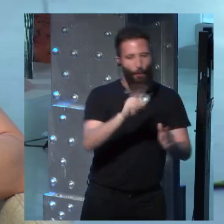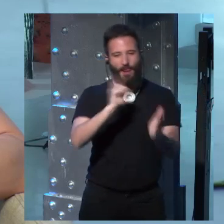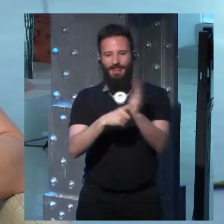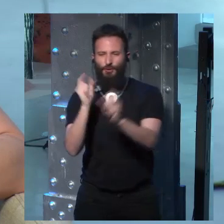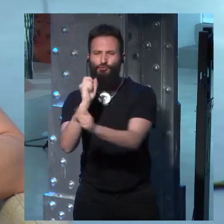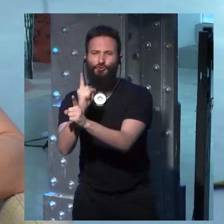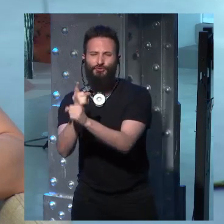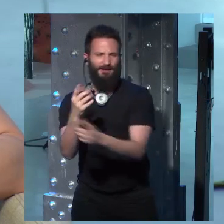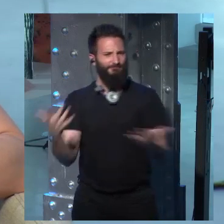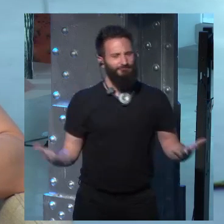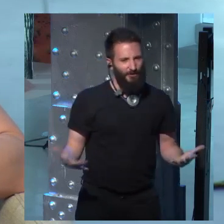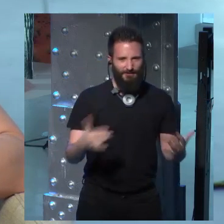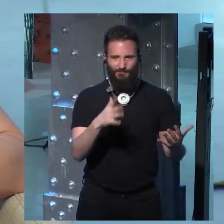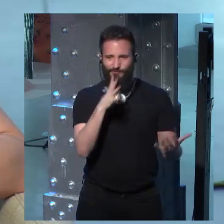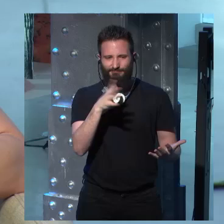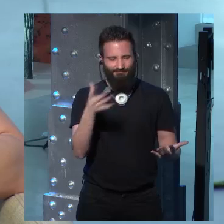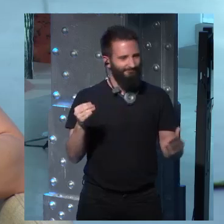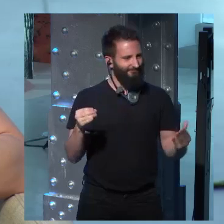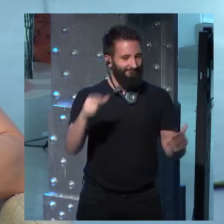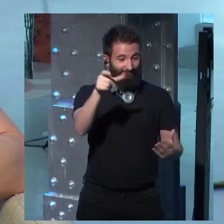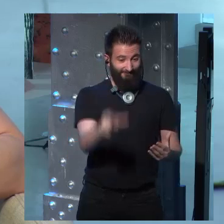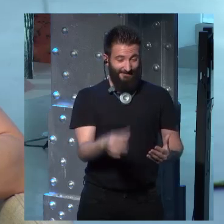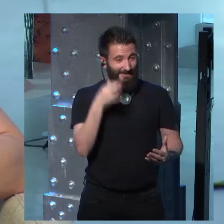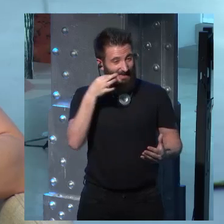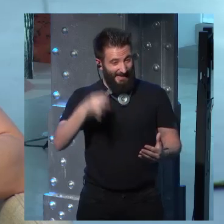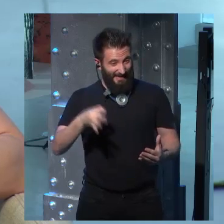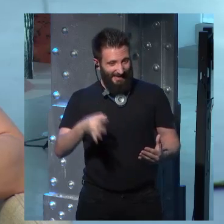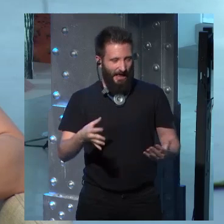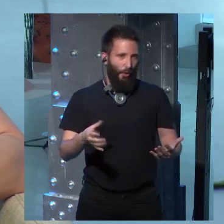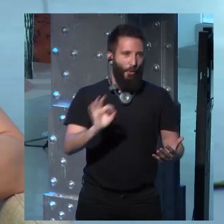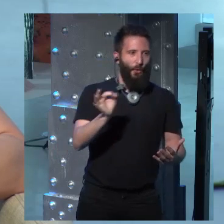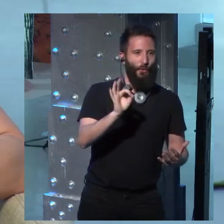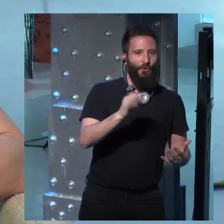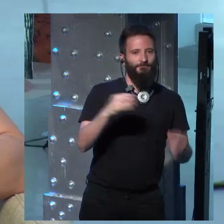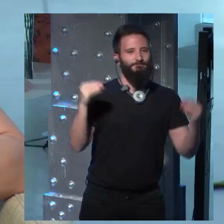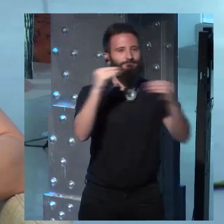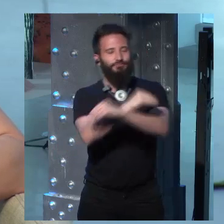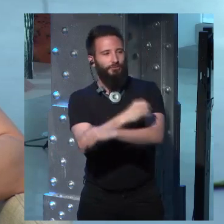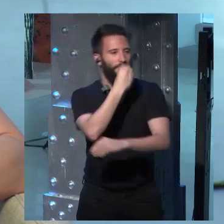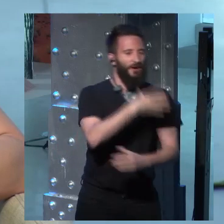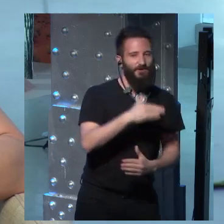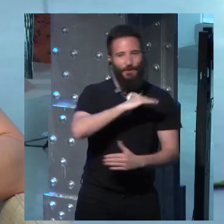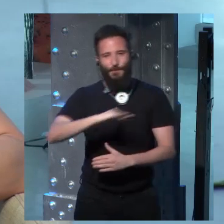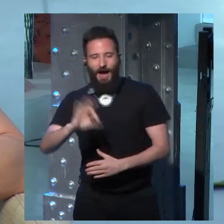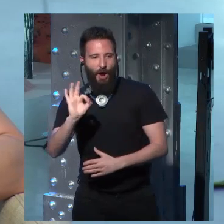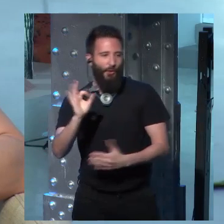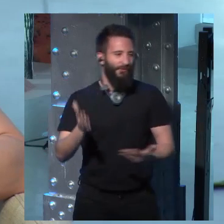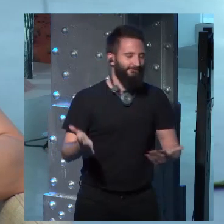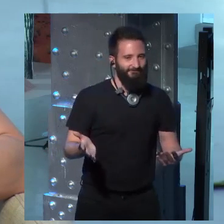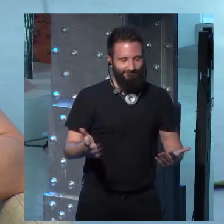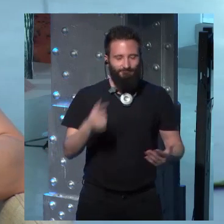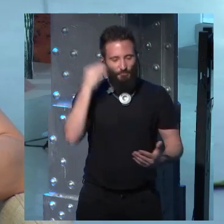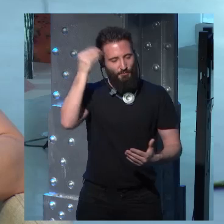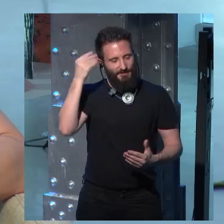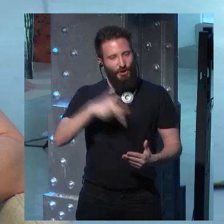immoral. And there's a strangeness to that being absent from a judicial system, but it's a necessity, because how else are you going to actually come to